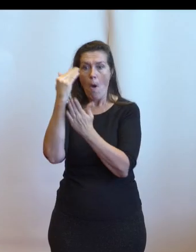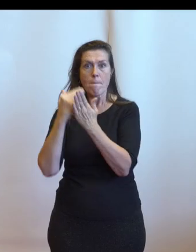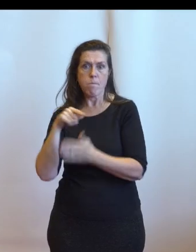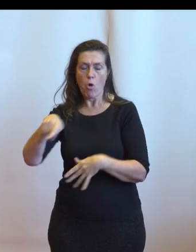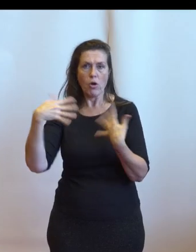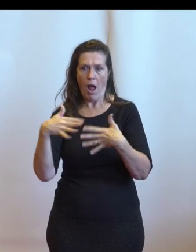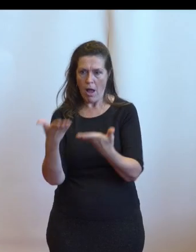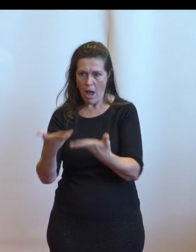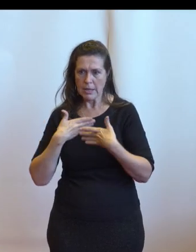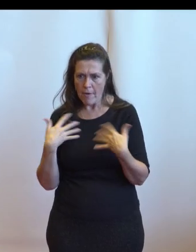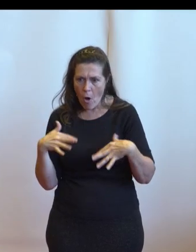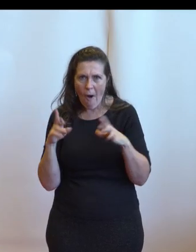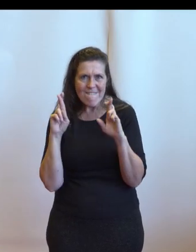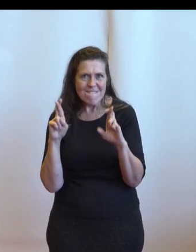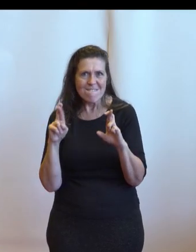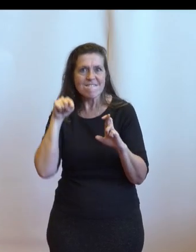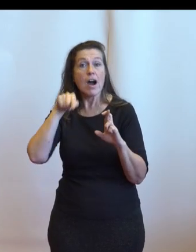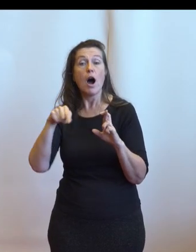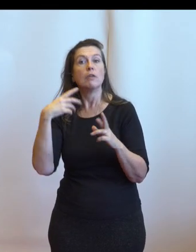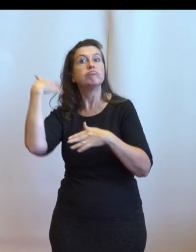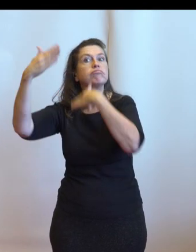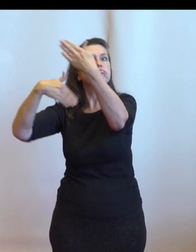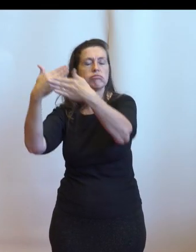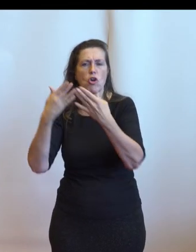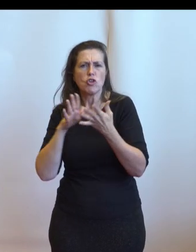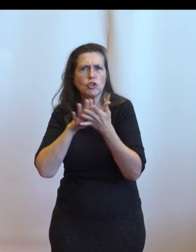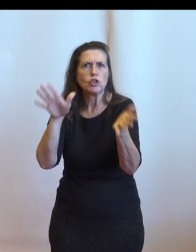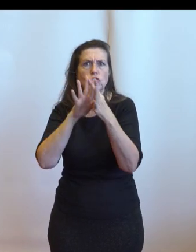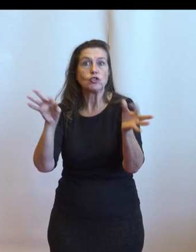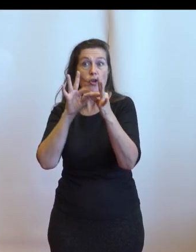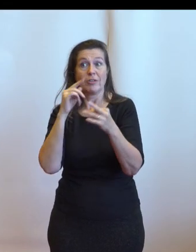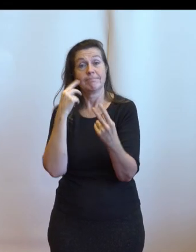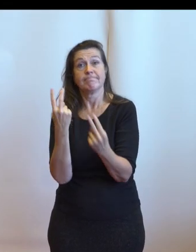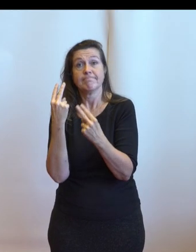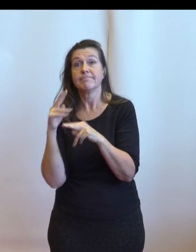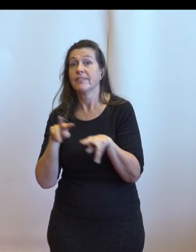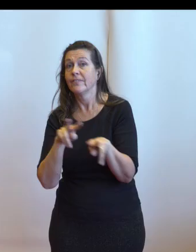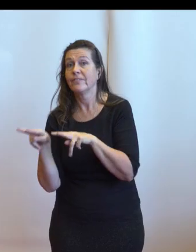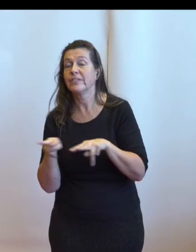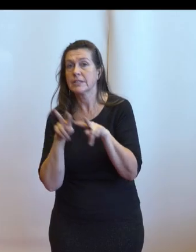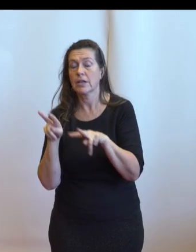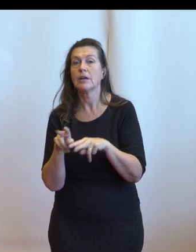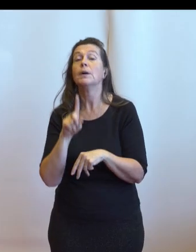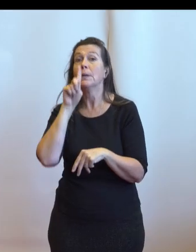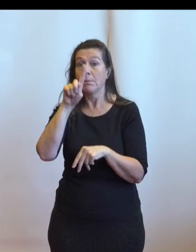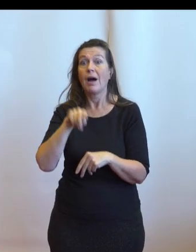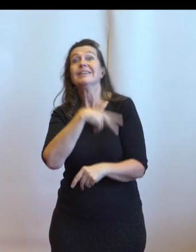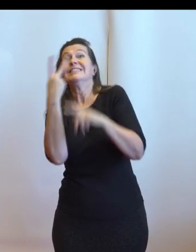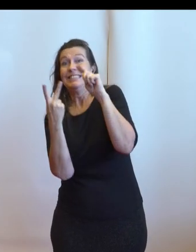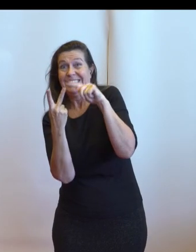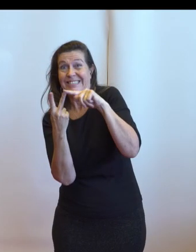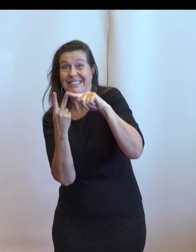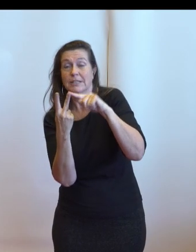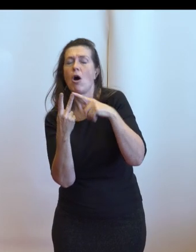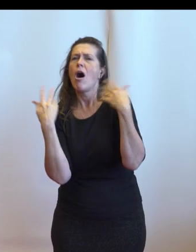of hope, and it's the beginning of a bigger story. I'm going to share this video, but recently we have built one other initiative